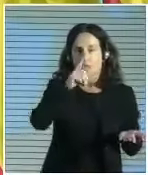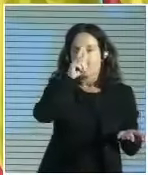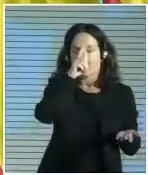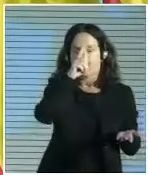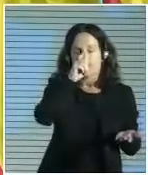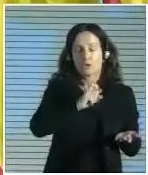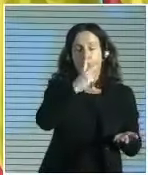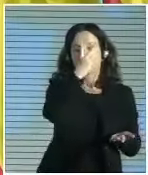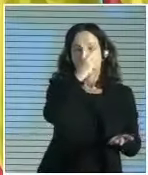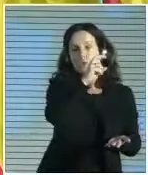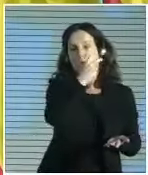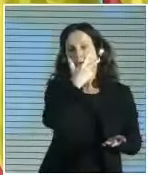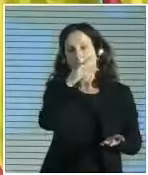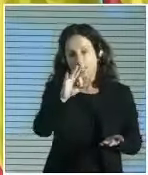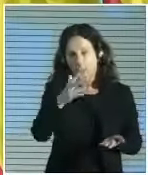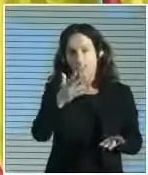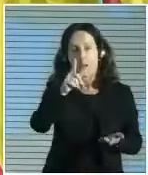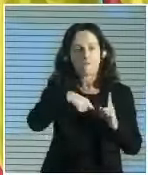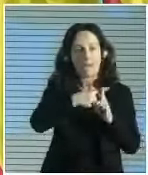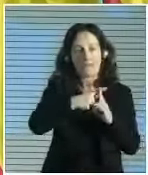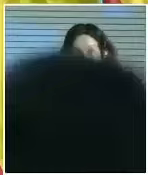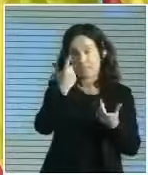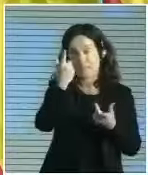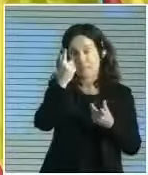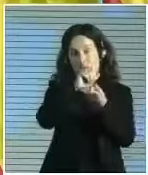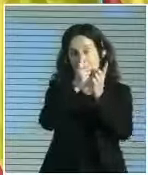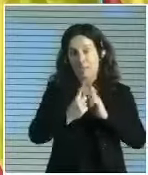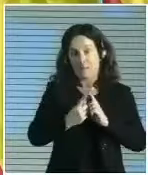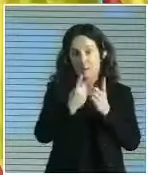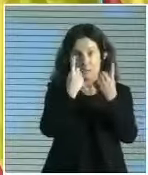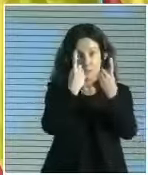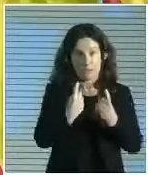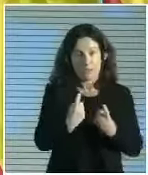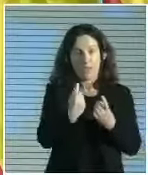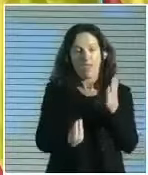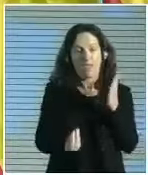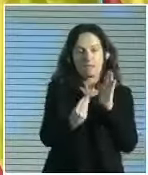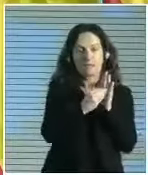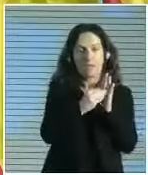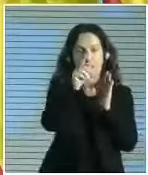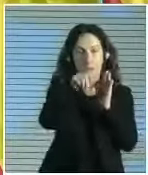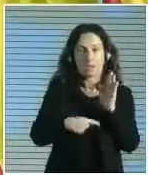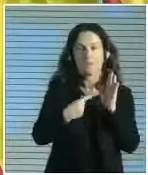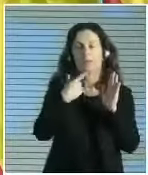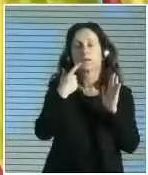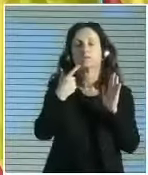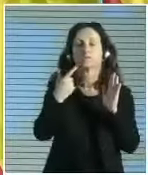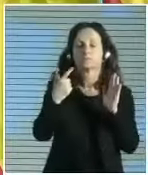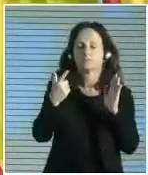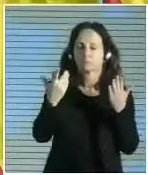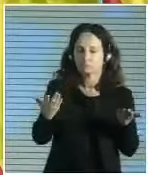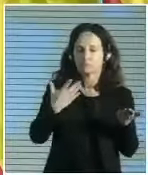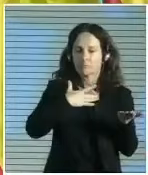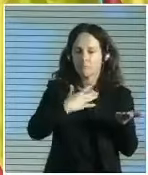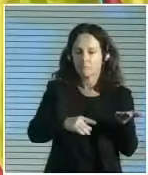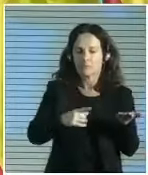approaches, connecting with the nexus that was mentioned in the first panel of the morning between climate and biodiversity.